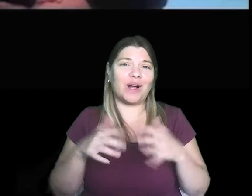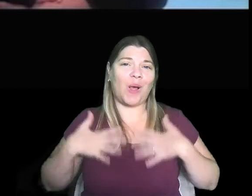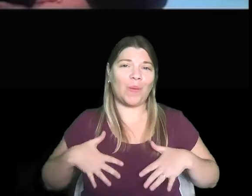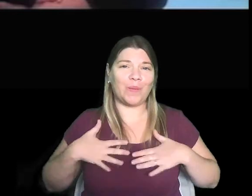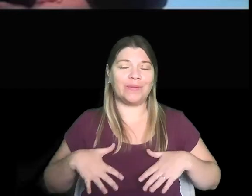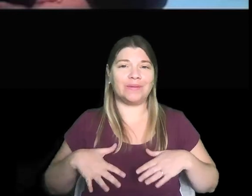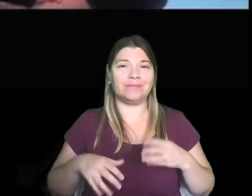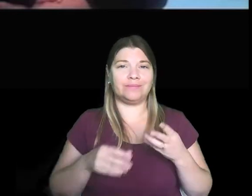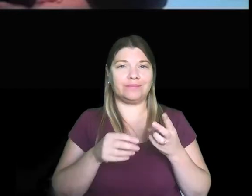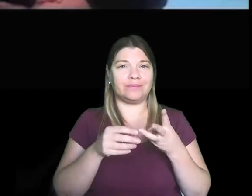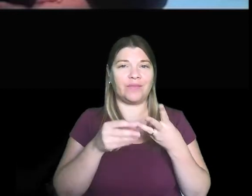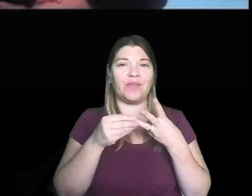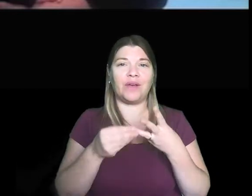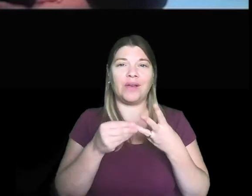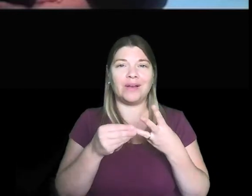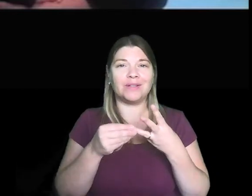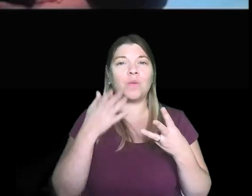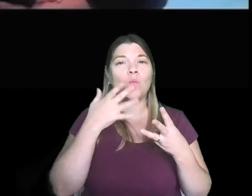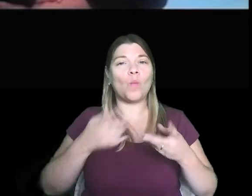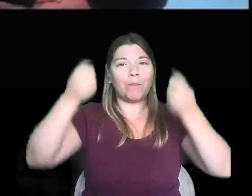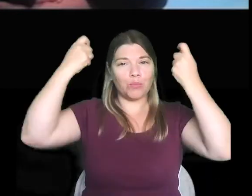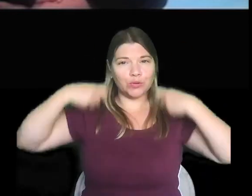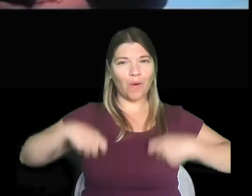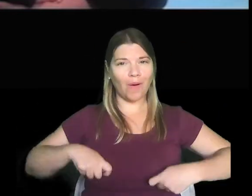How does it make you feel when you wear it?